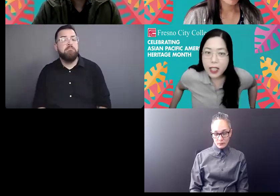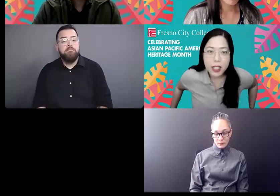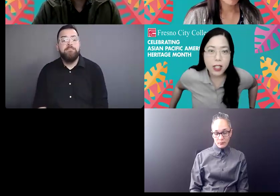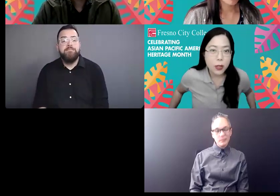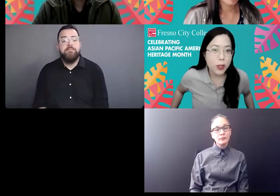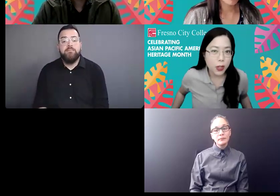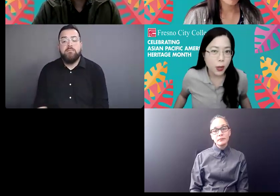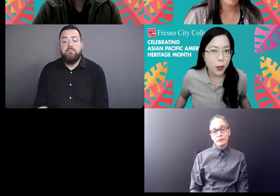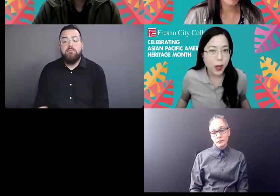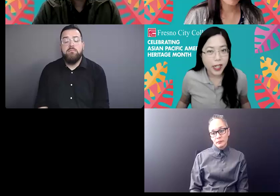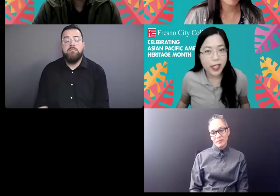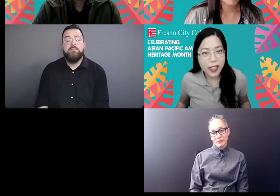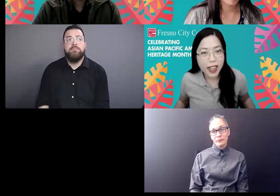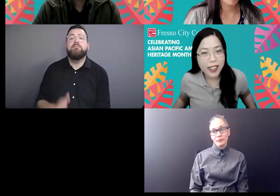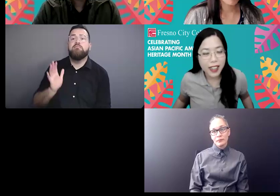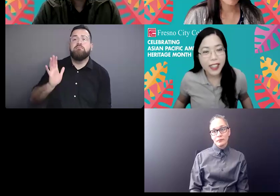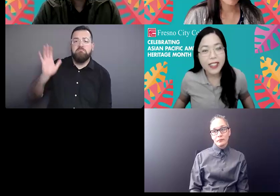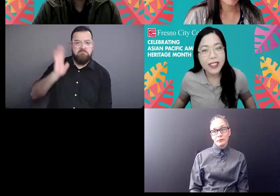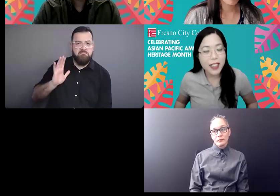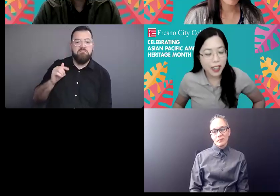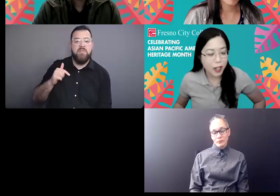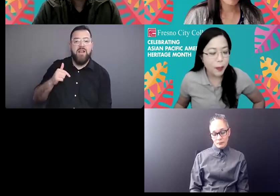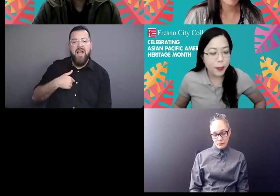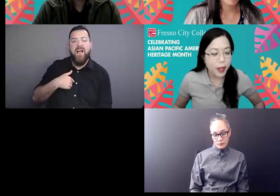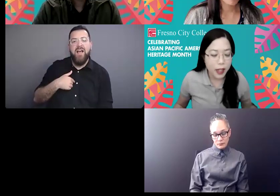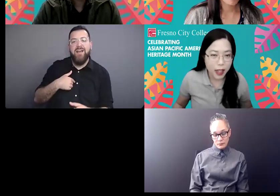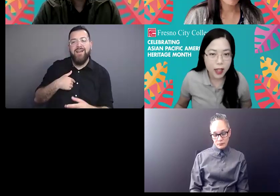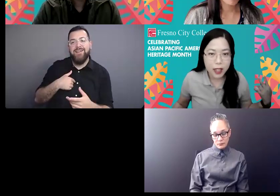I used to go running at night,